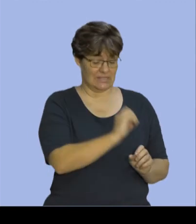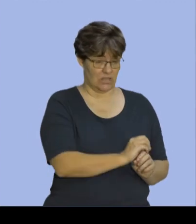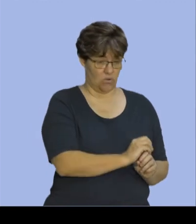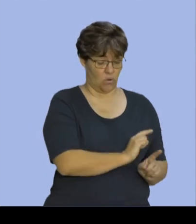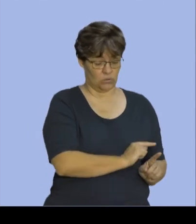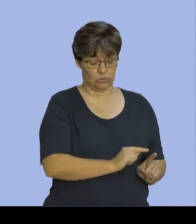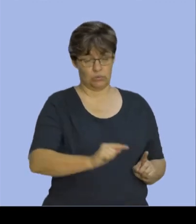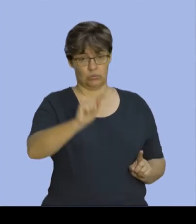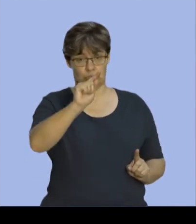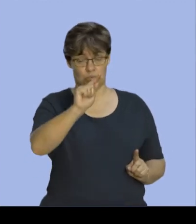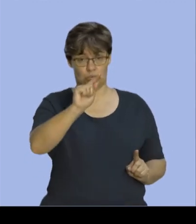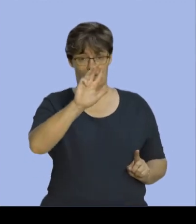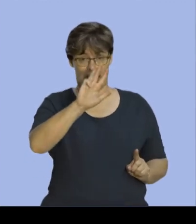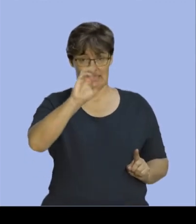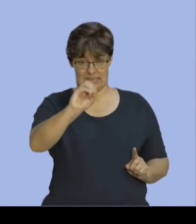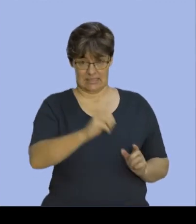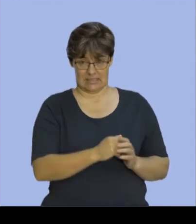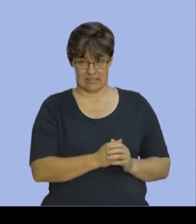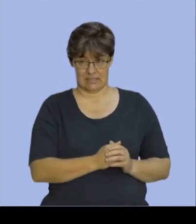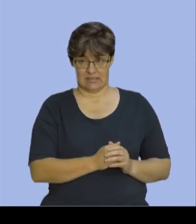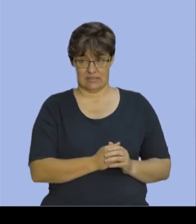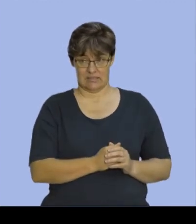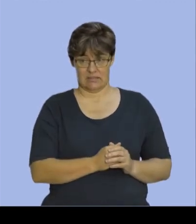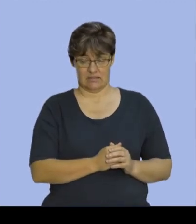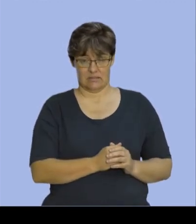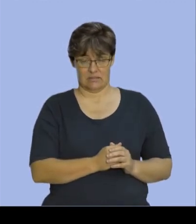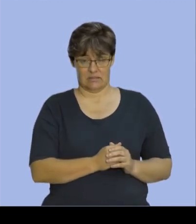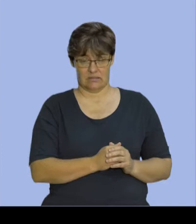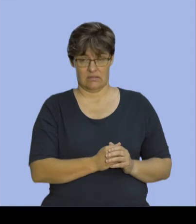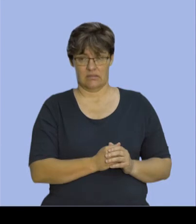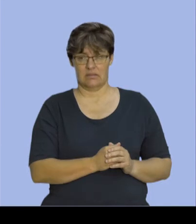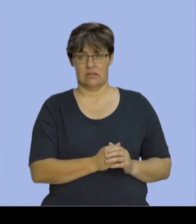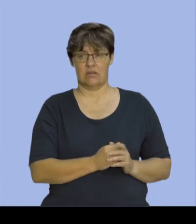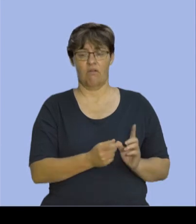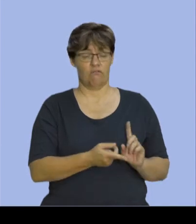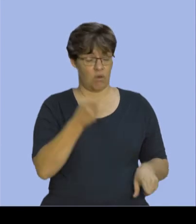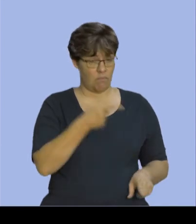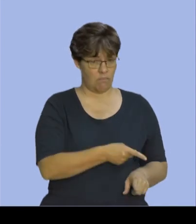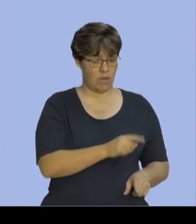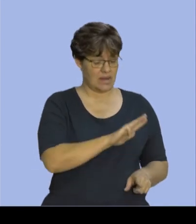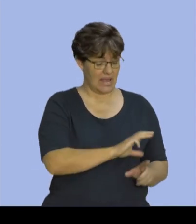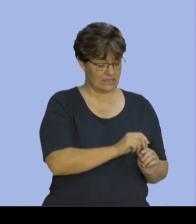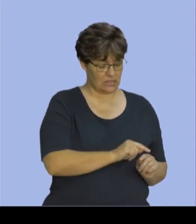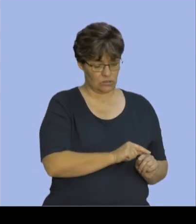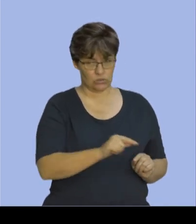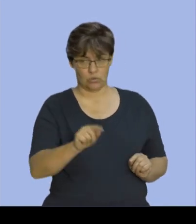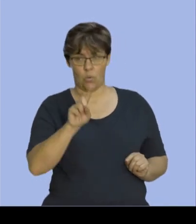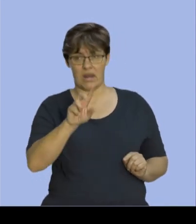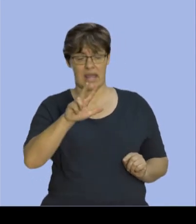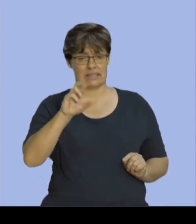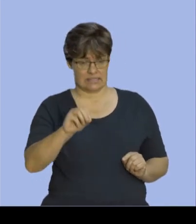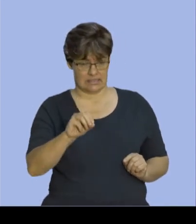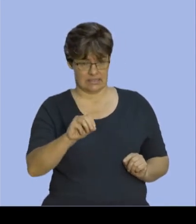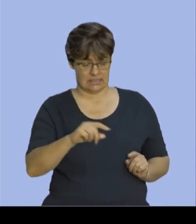So from 0 degrees there up until 90, you can see that it is up there, right? And then